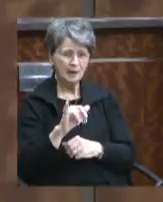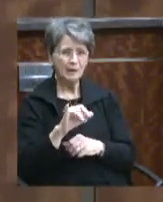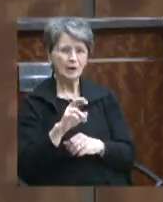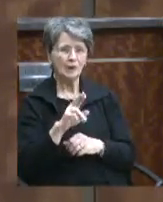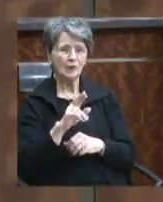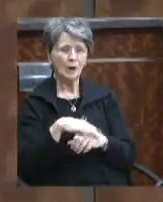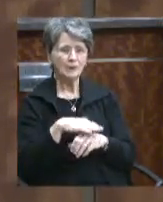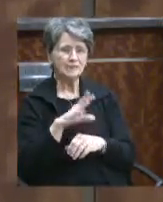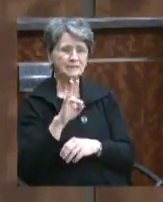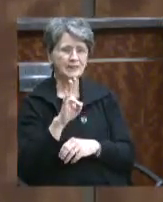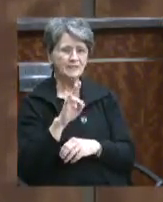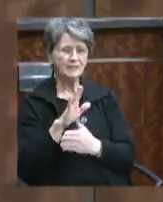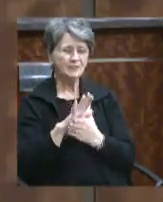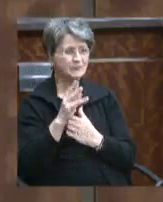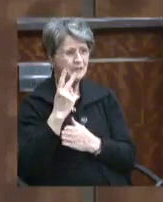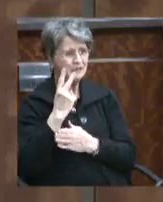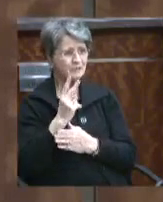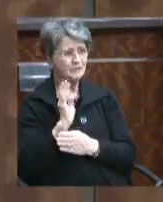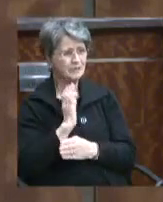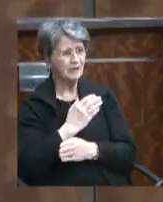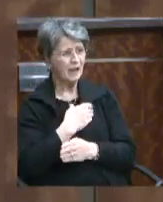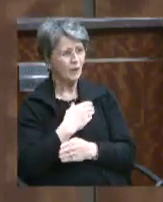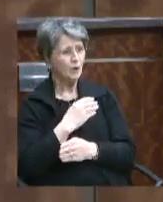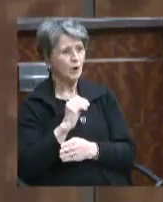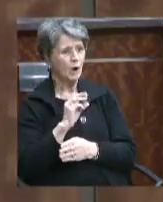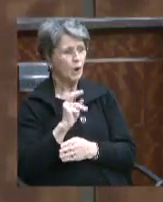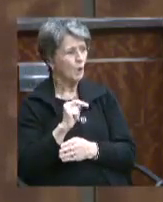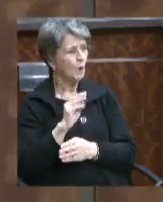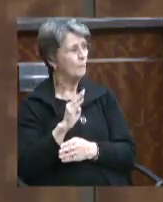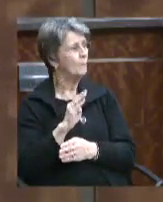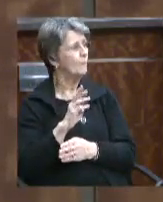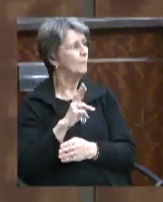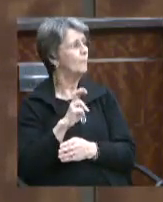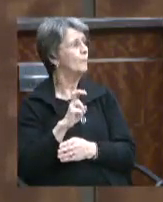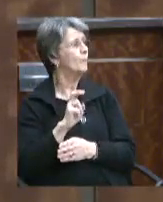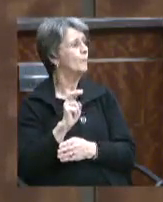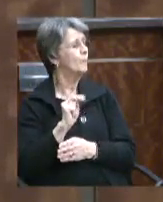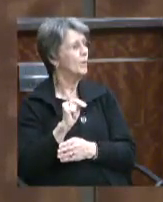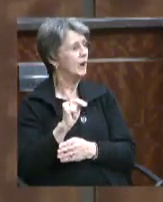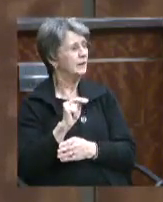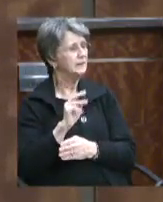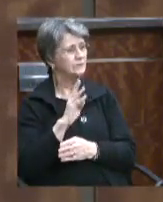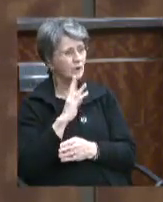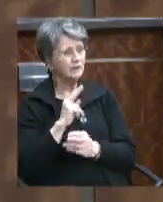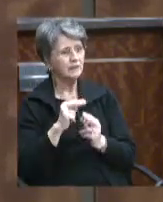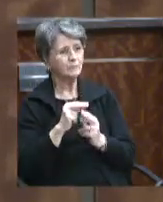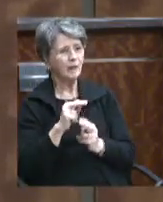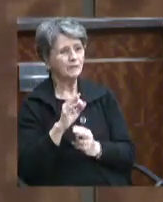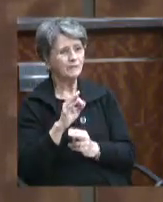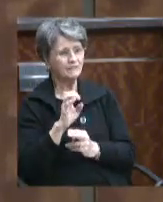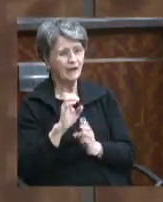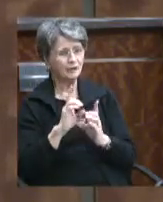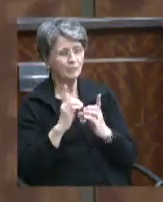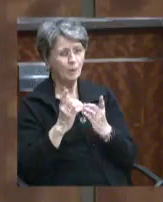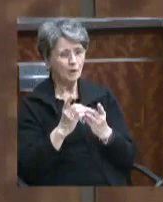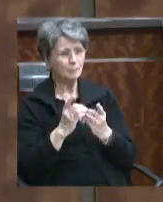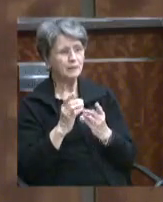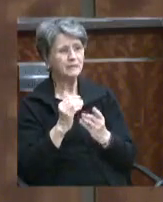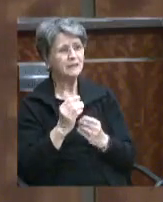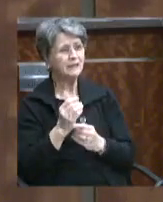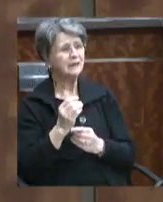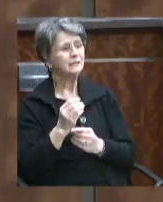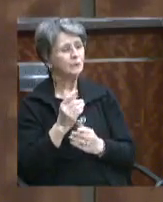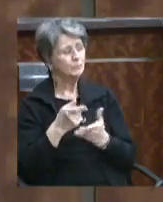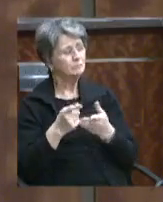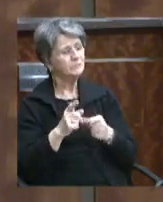to see our own Brian Lau speak on issues concerning the fire department and transparency. And we need to be heard on these